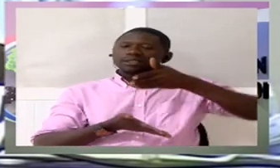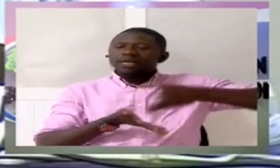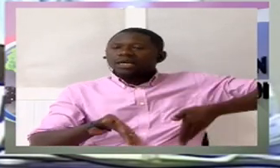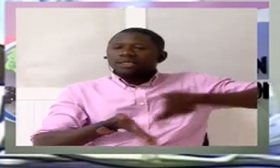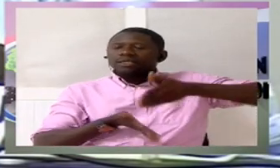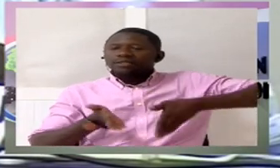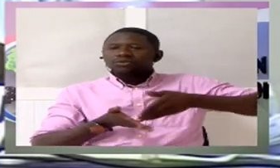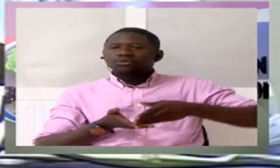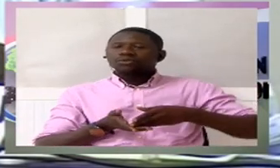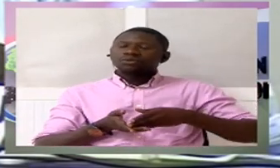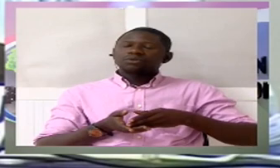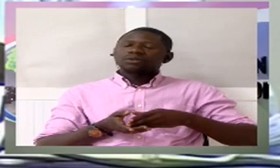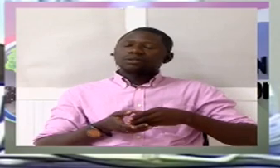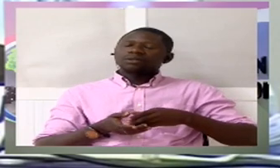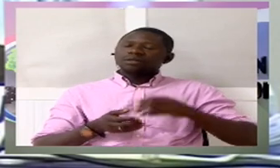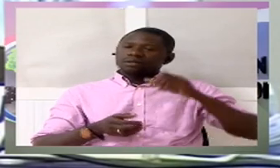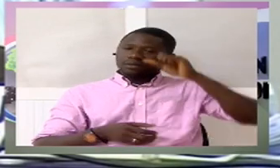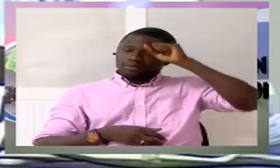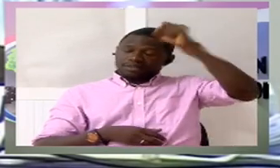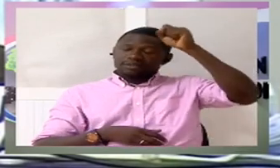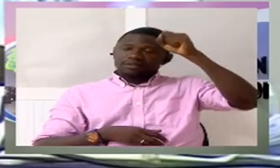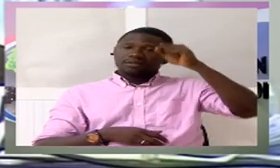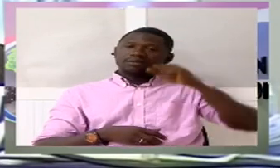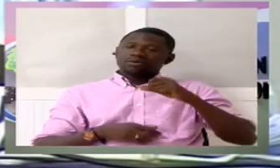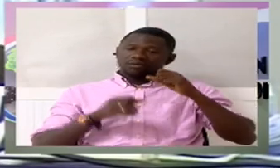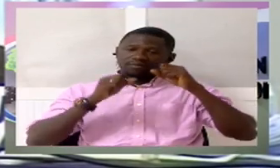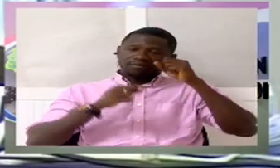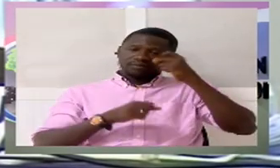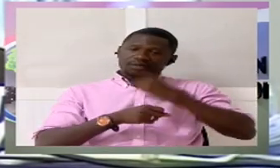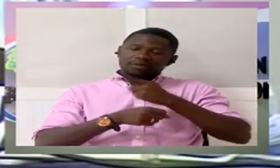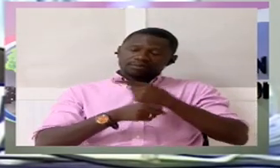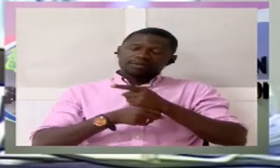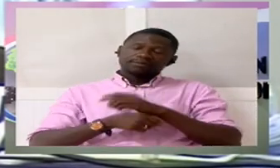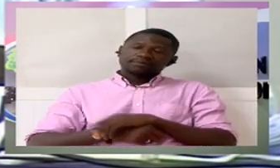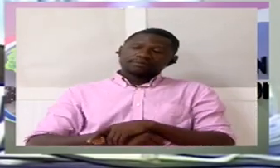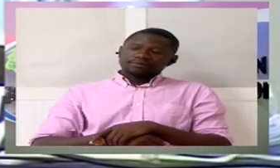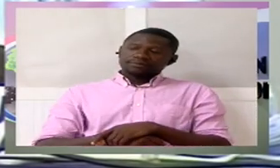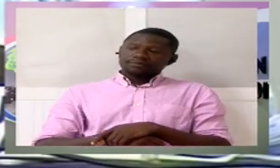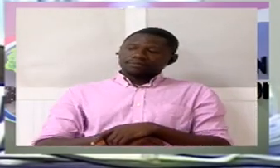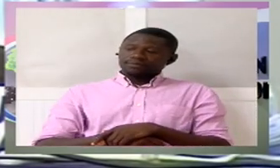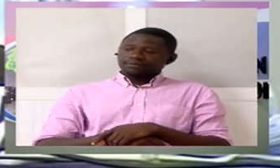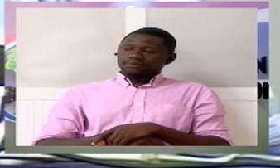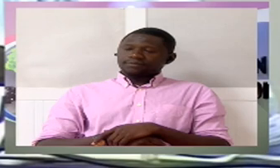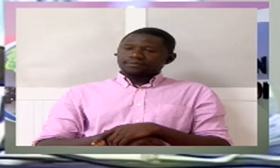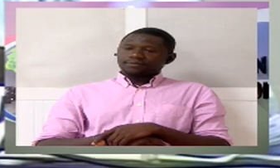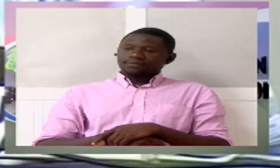His Excellency the President. Letter on ya safe kaki banko president His